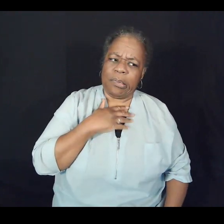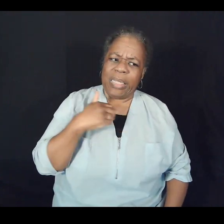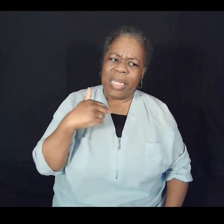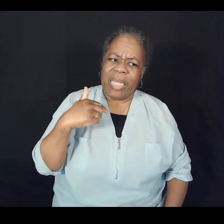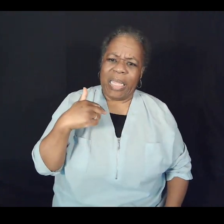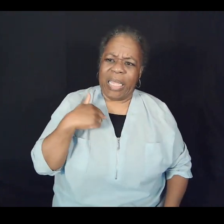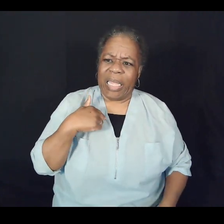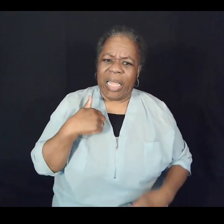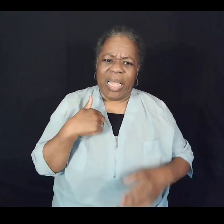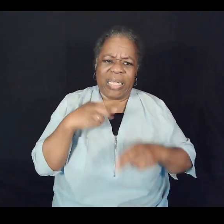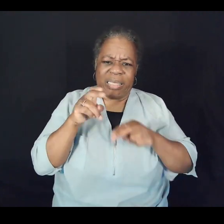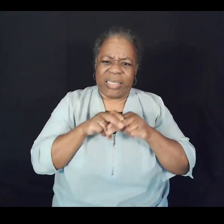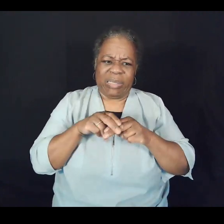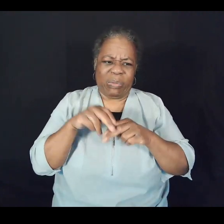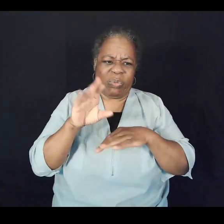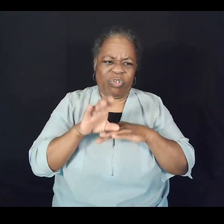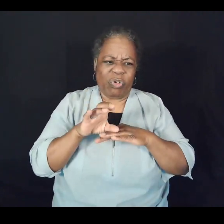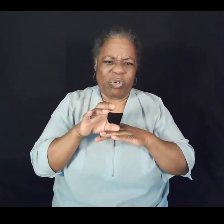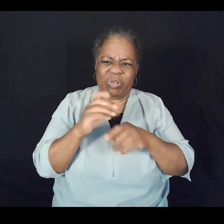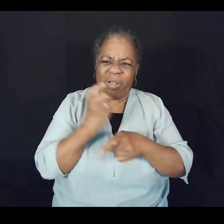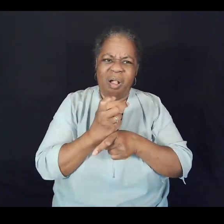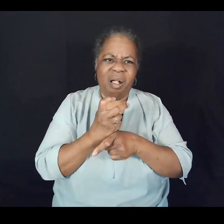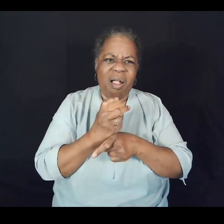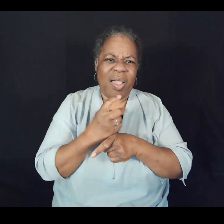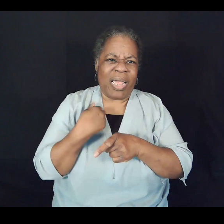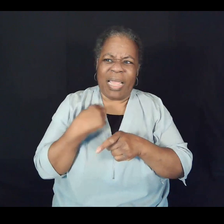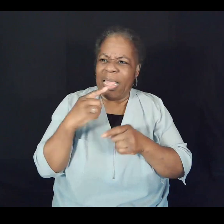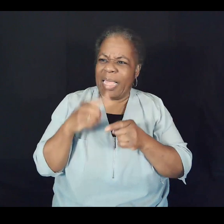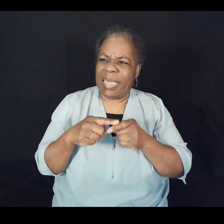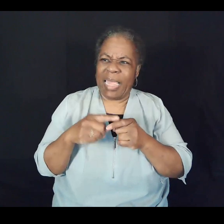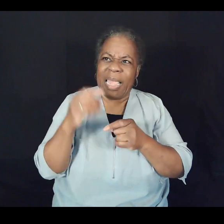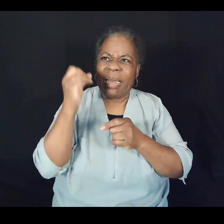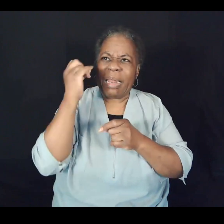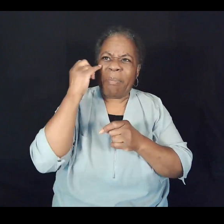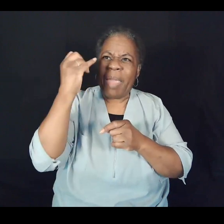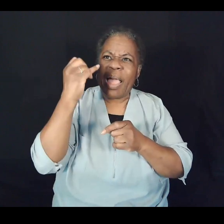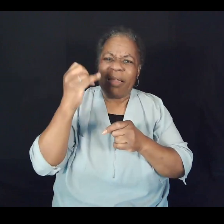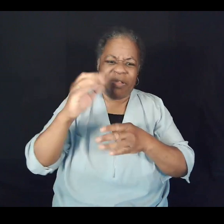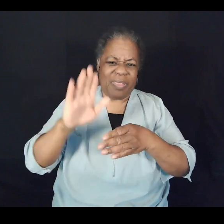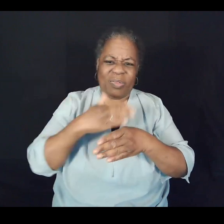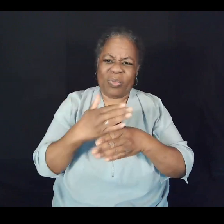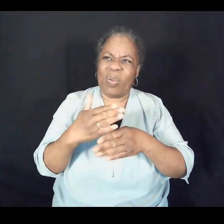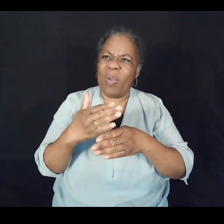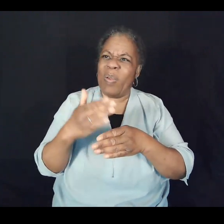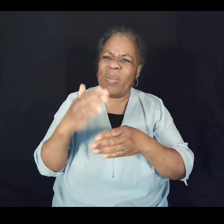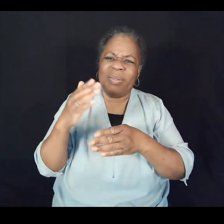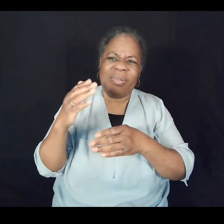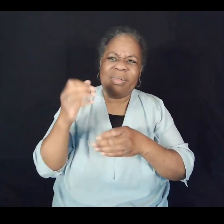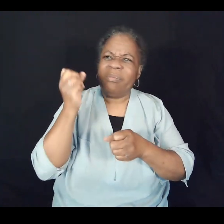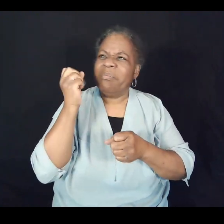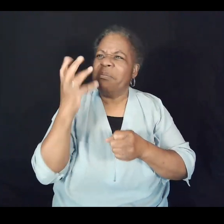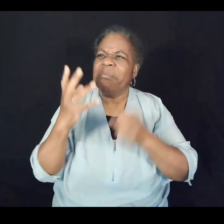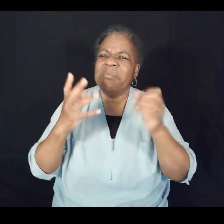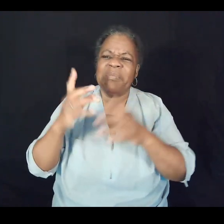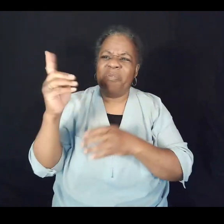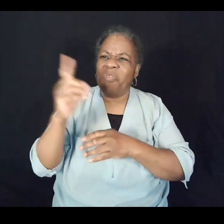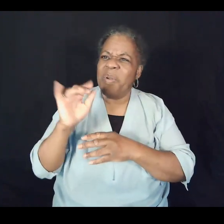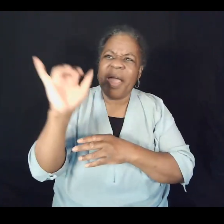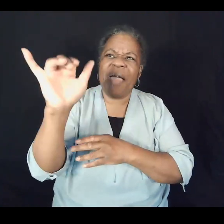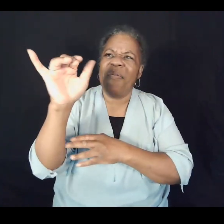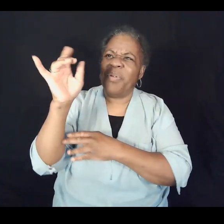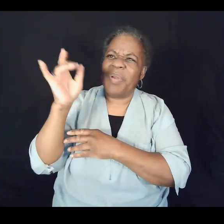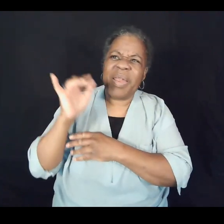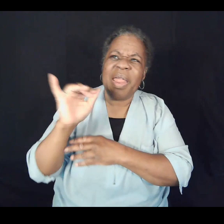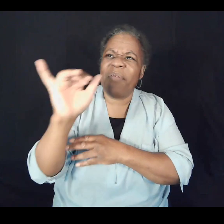get through a worship service. I can't sing these songs forever and ever. I don't want to go to the other place with death